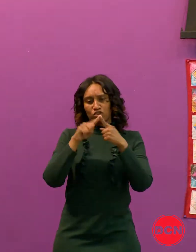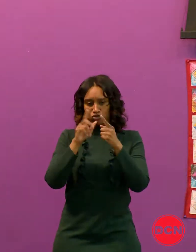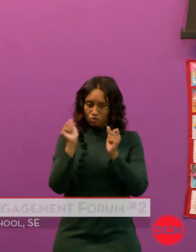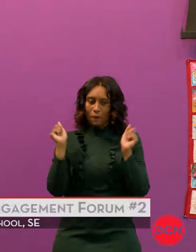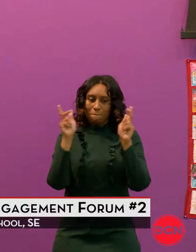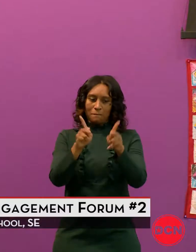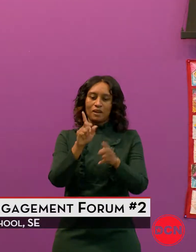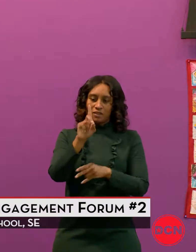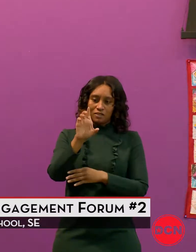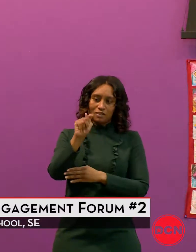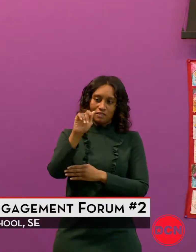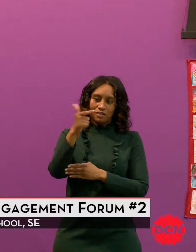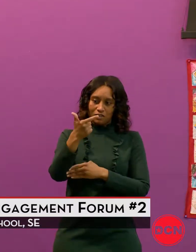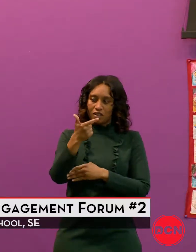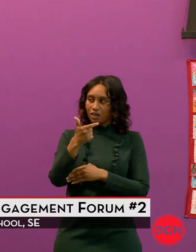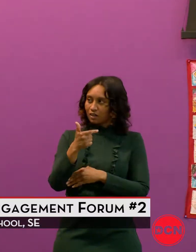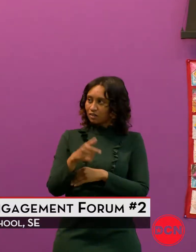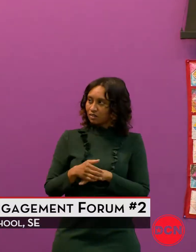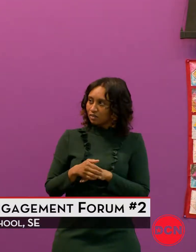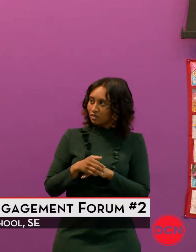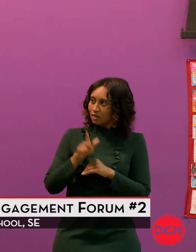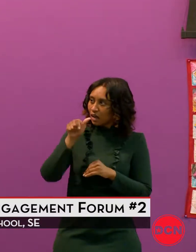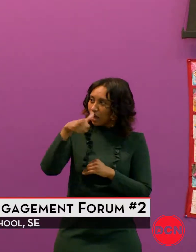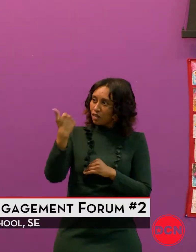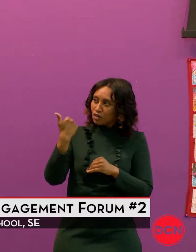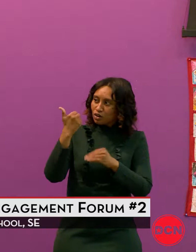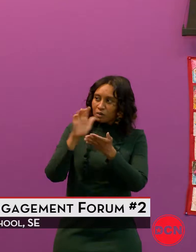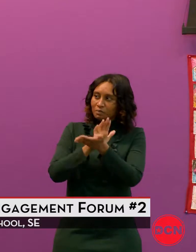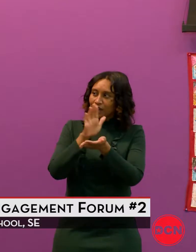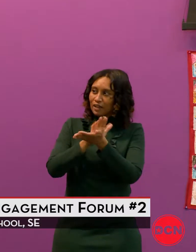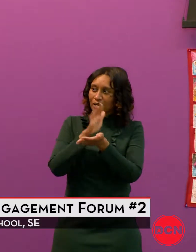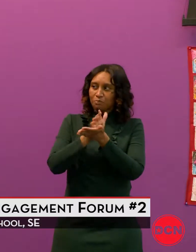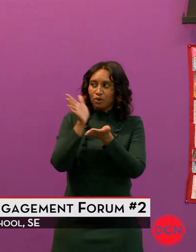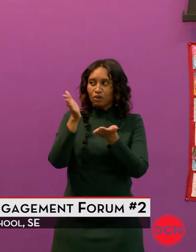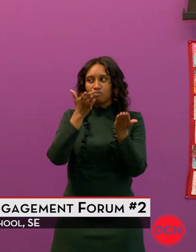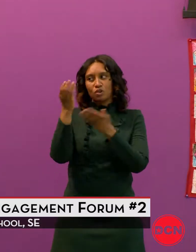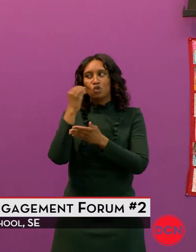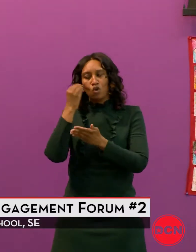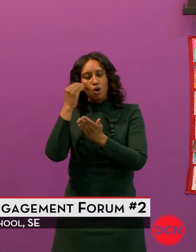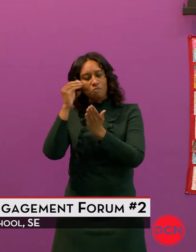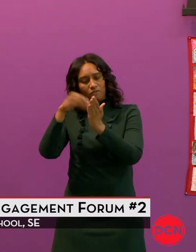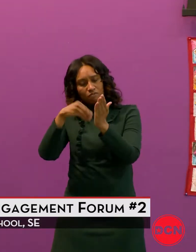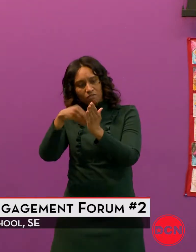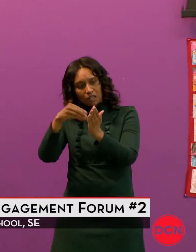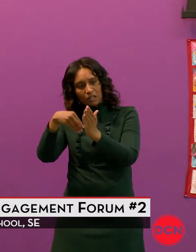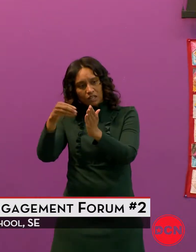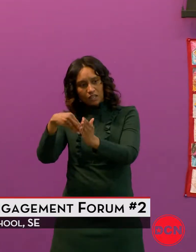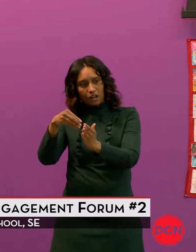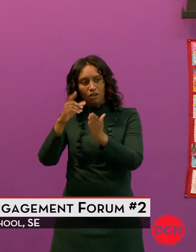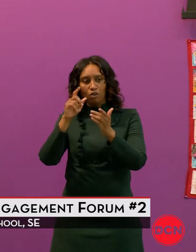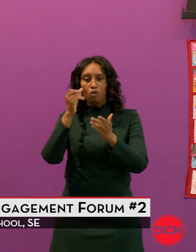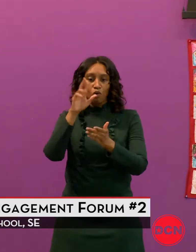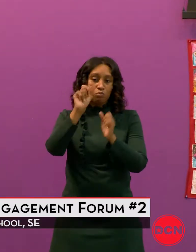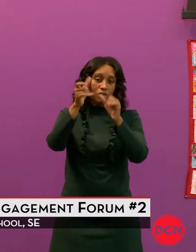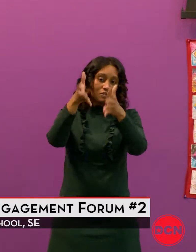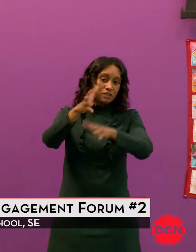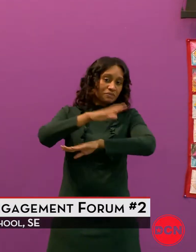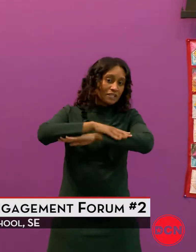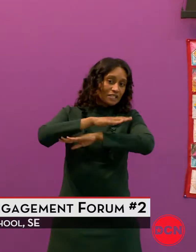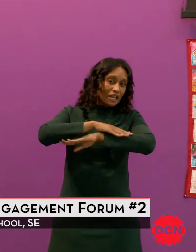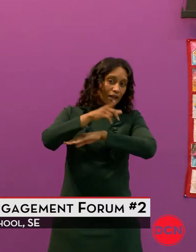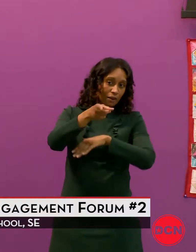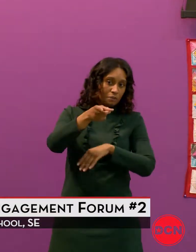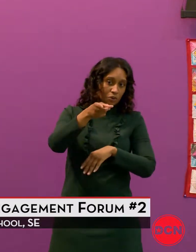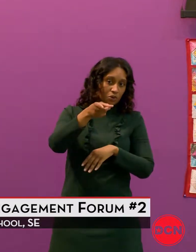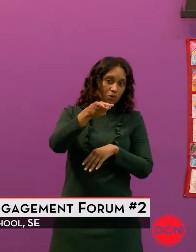restored. The other thing is there's other worksheets in here. Take a moment to fill those out for us, and you could just leave them on the table,